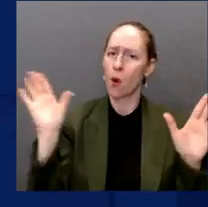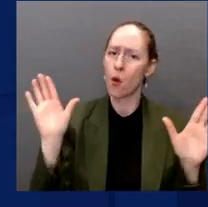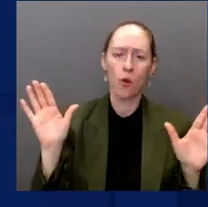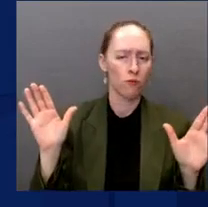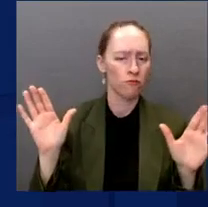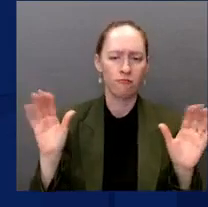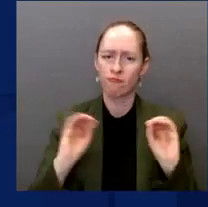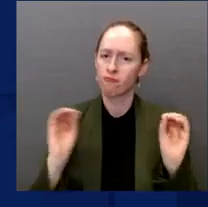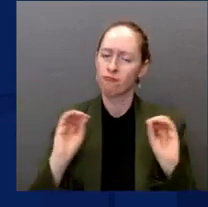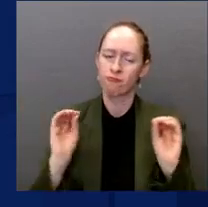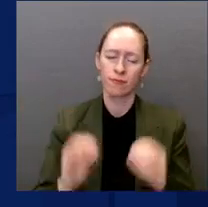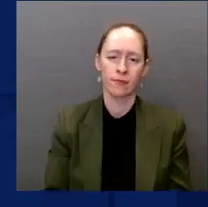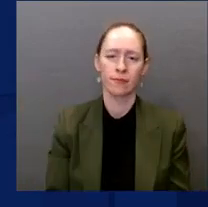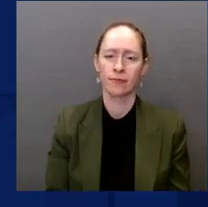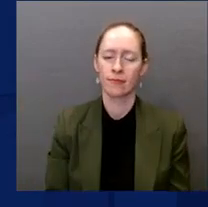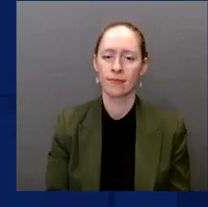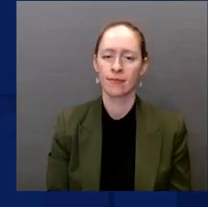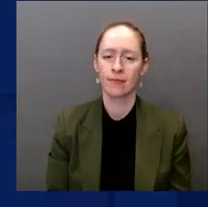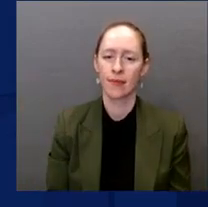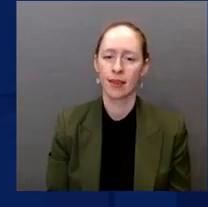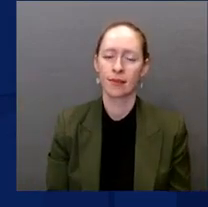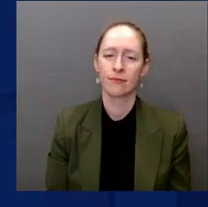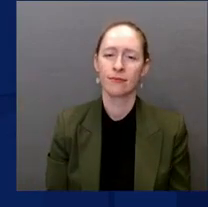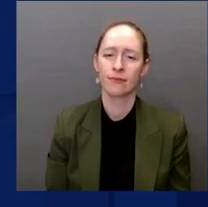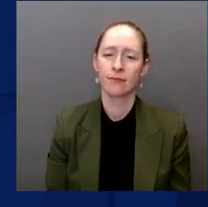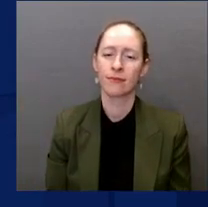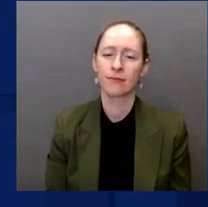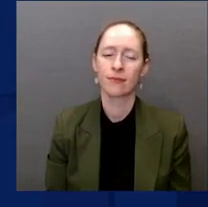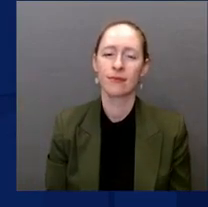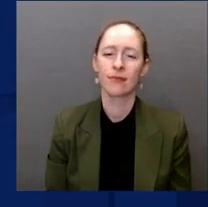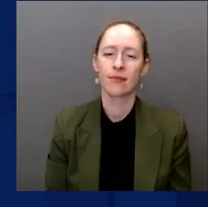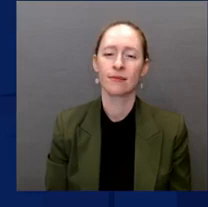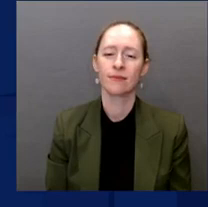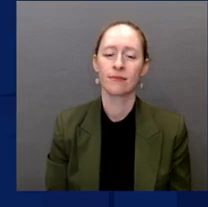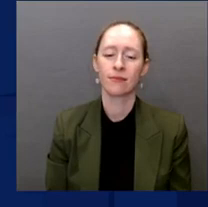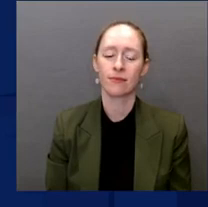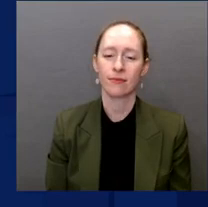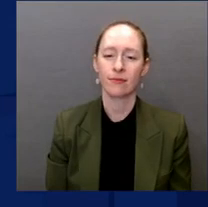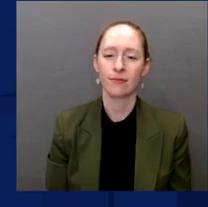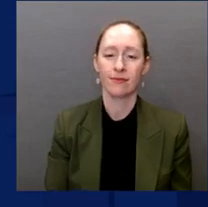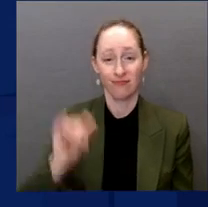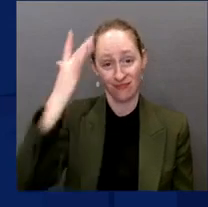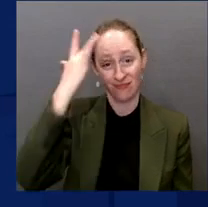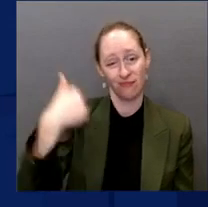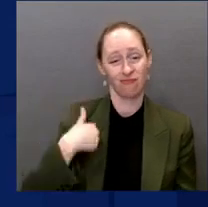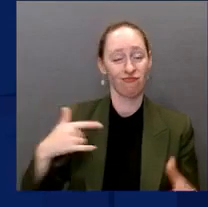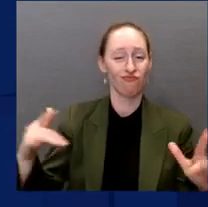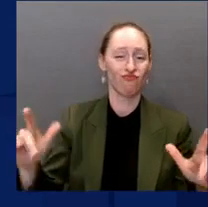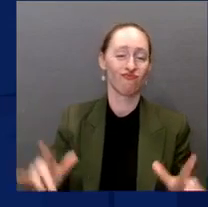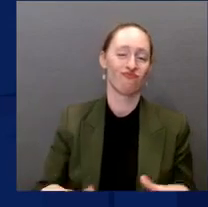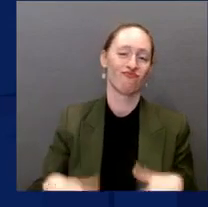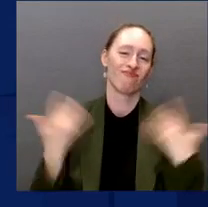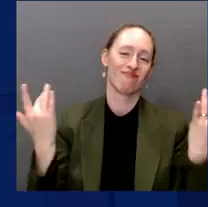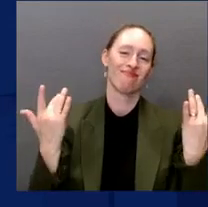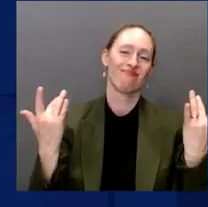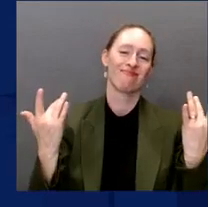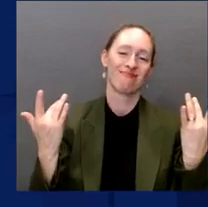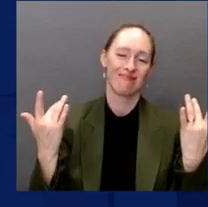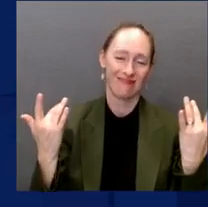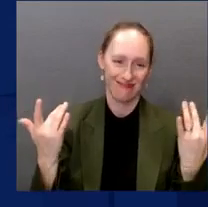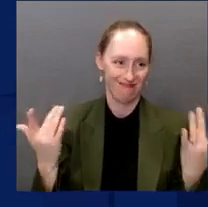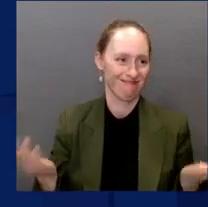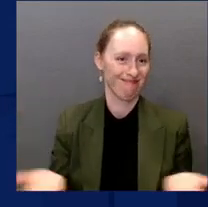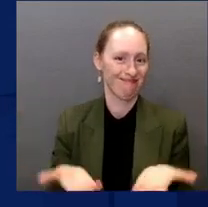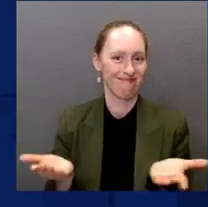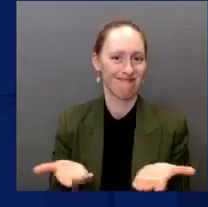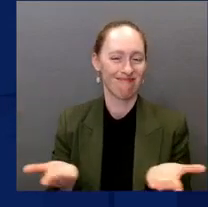This is why today I am so excited to join you all in this room, particularly those of you with